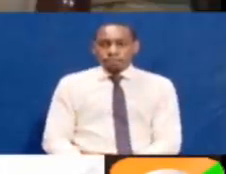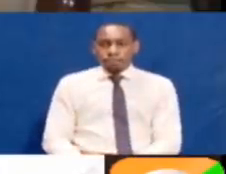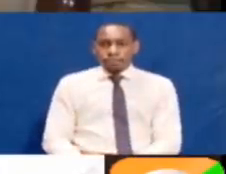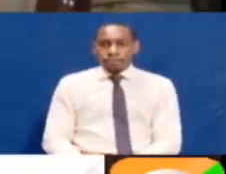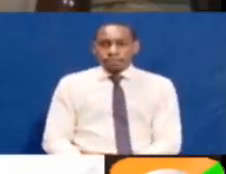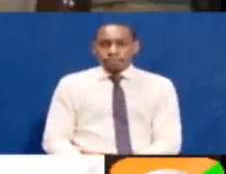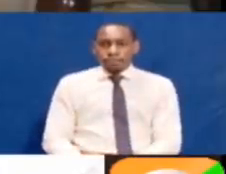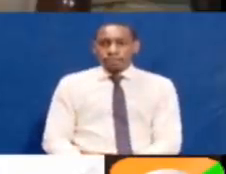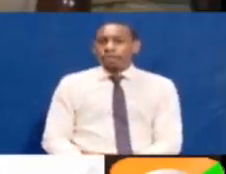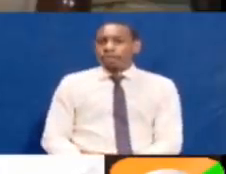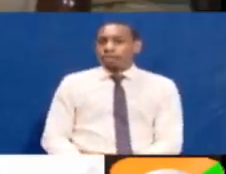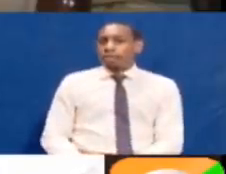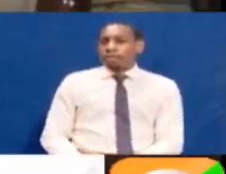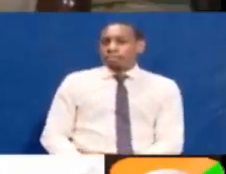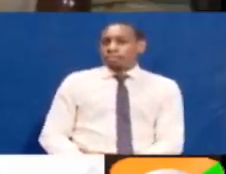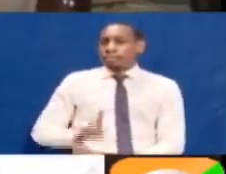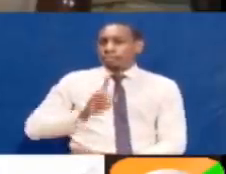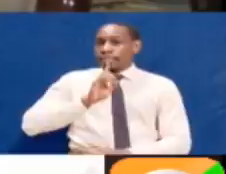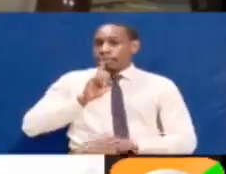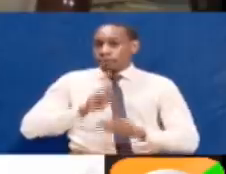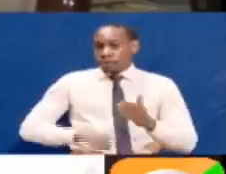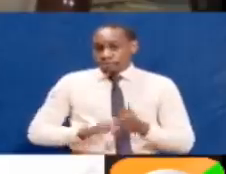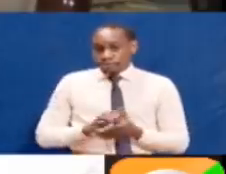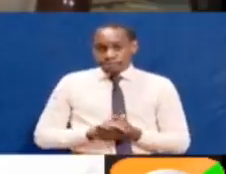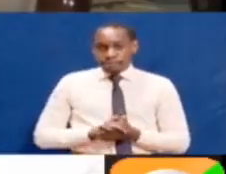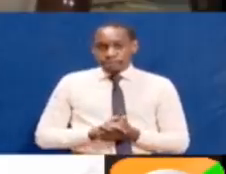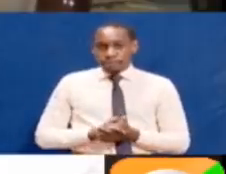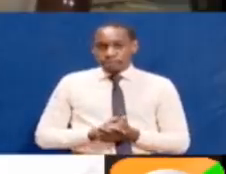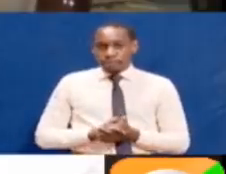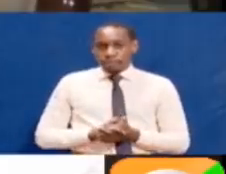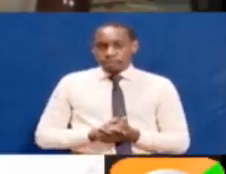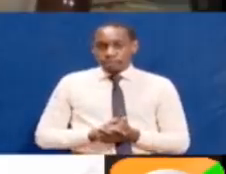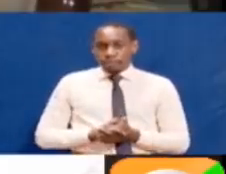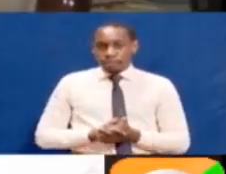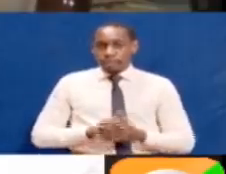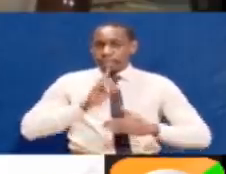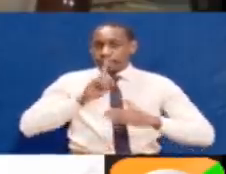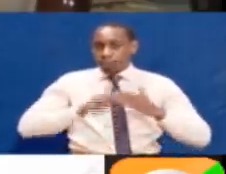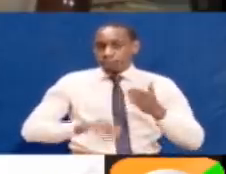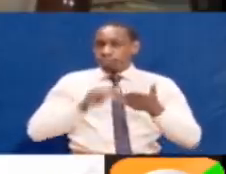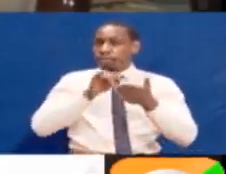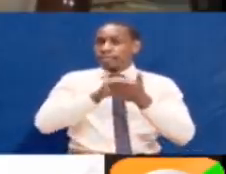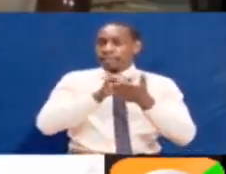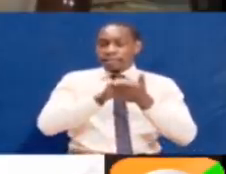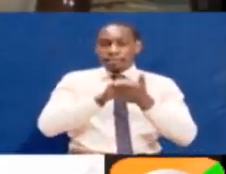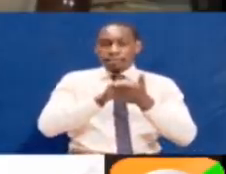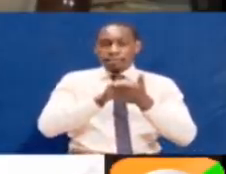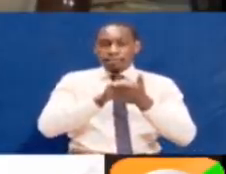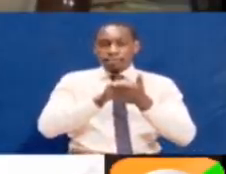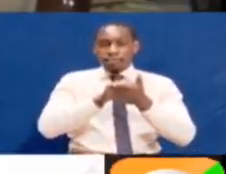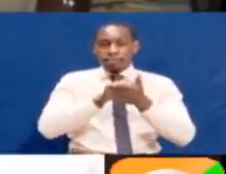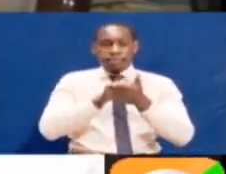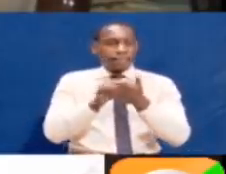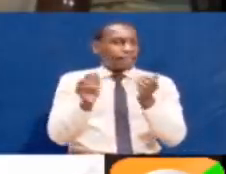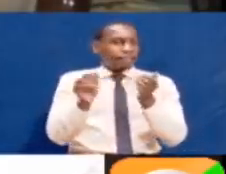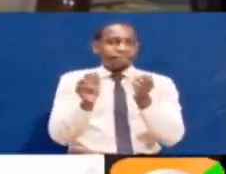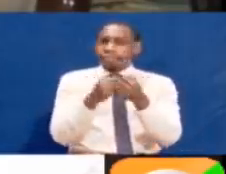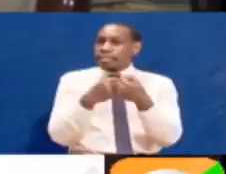Well, I wouldn't attribute it to that. I would say that, I would basically say that you can't